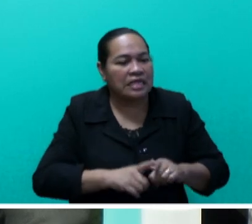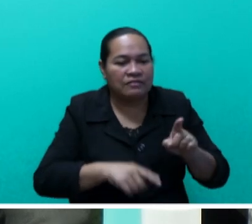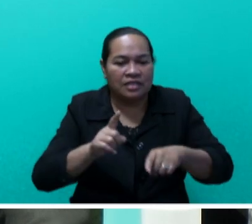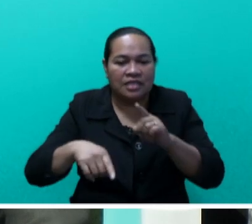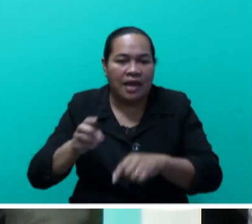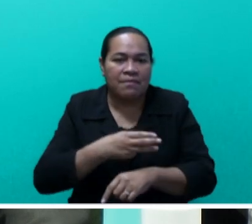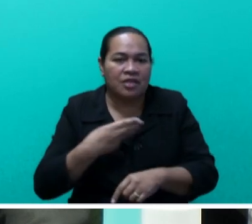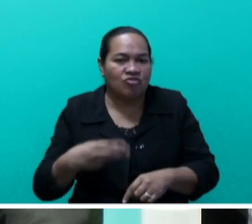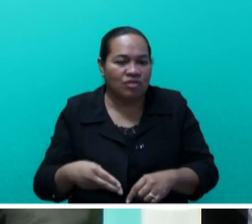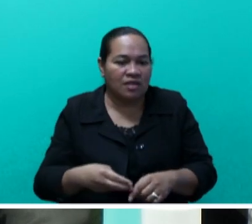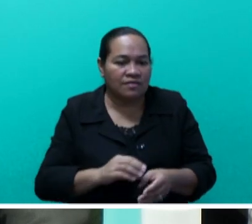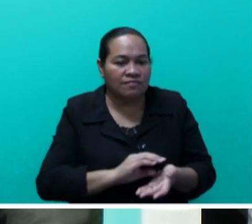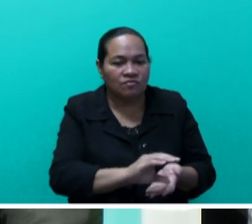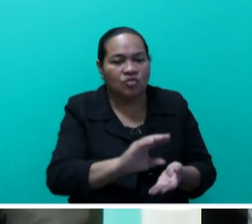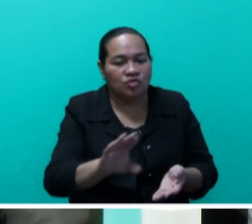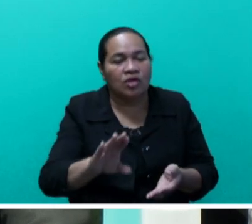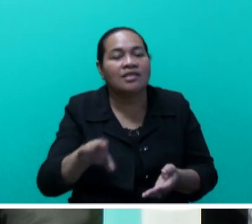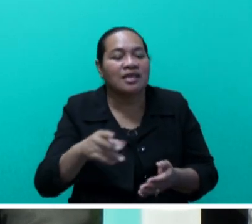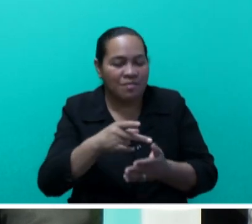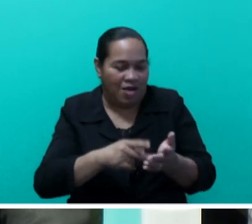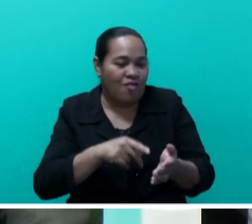of the budget process.